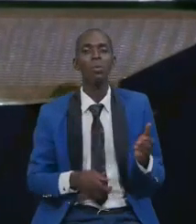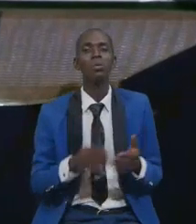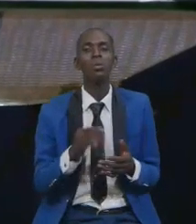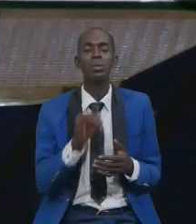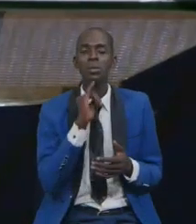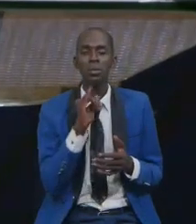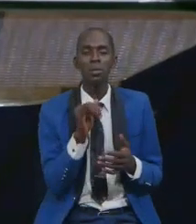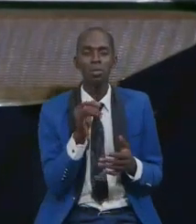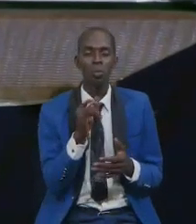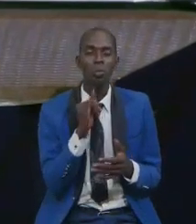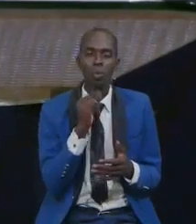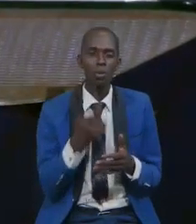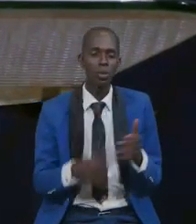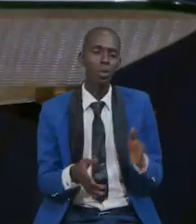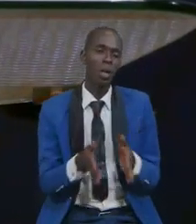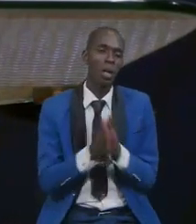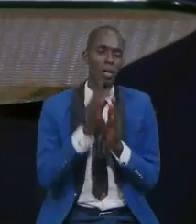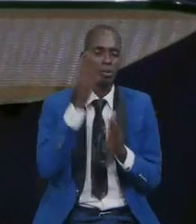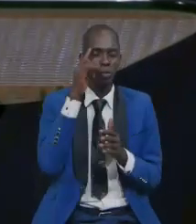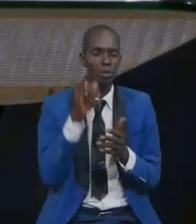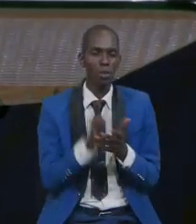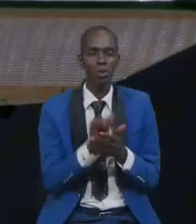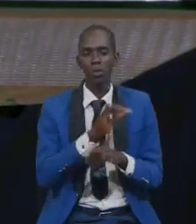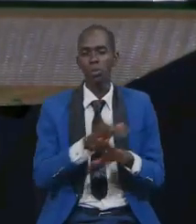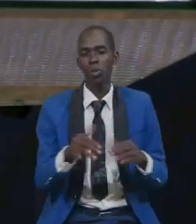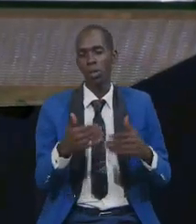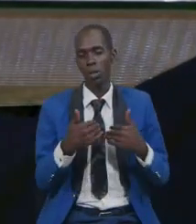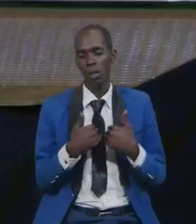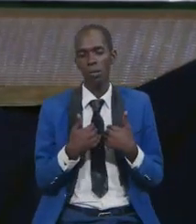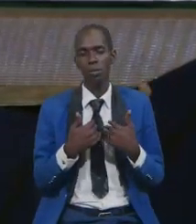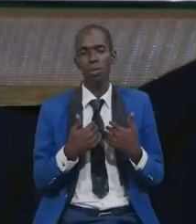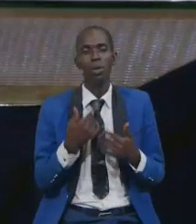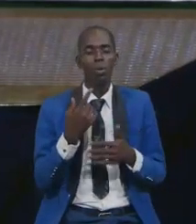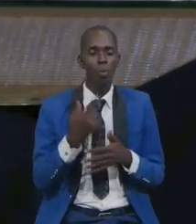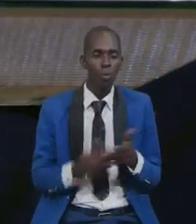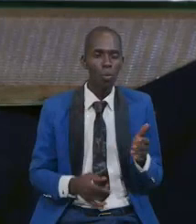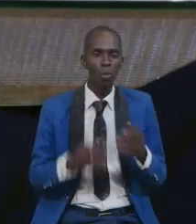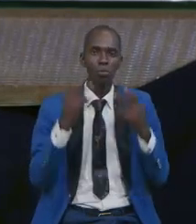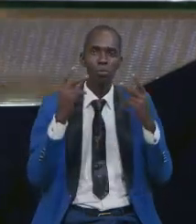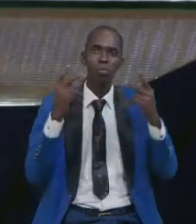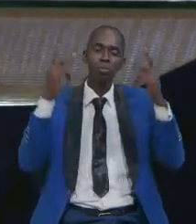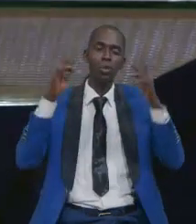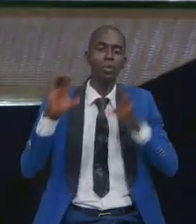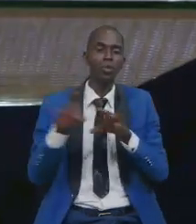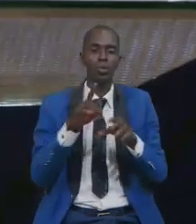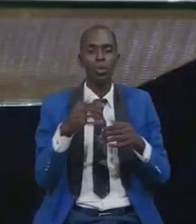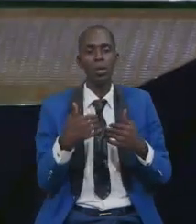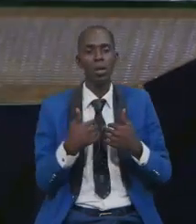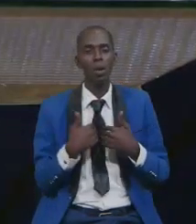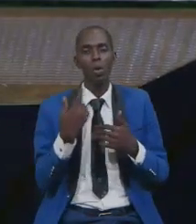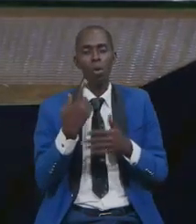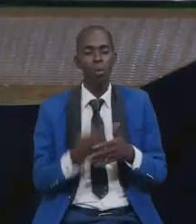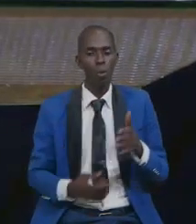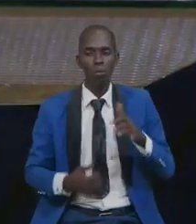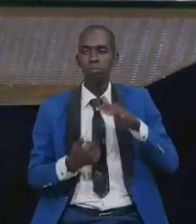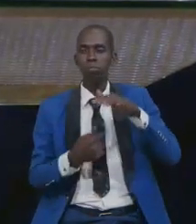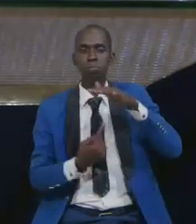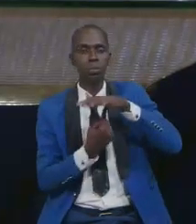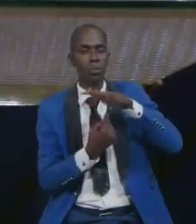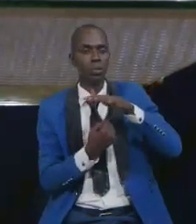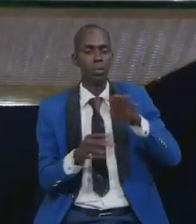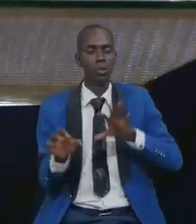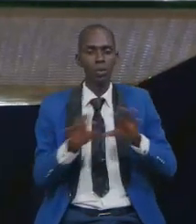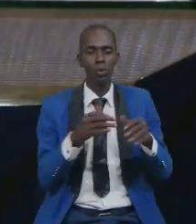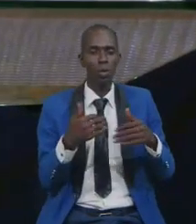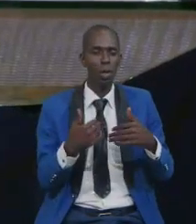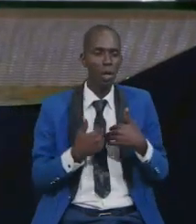been given? What position do you have? What prosperity do you have? What popularity do you have?